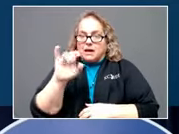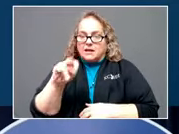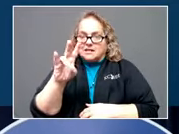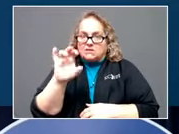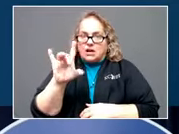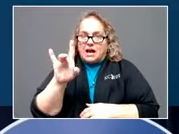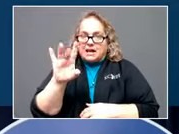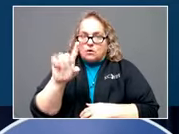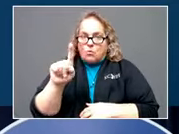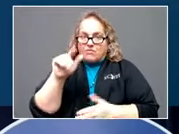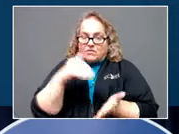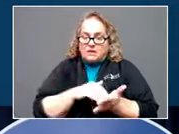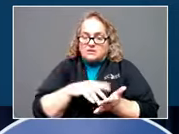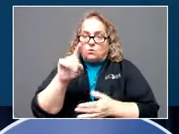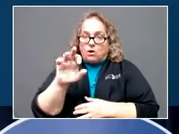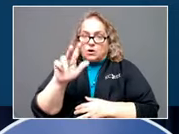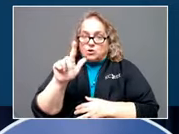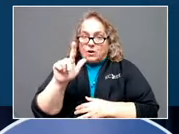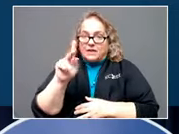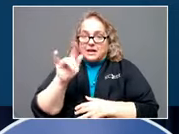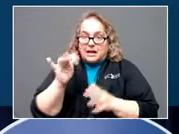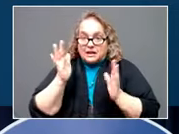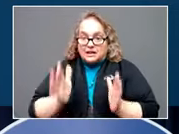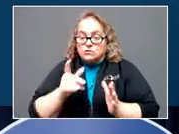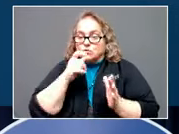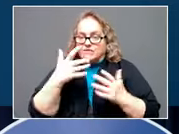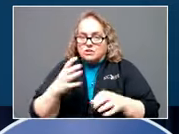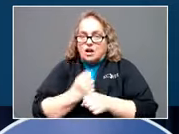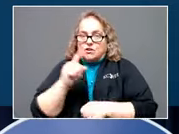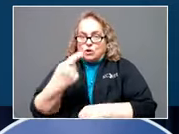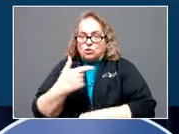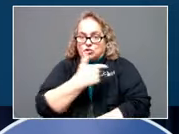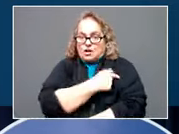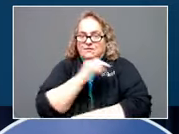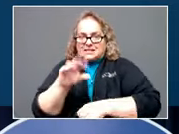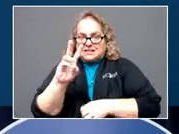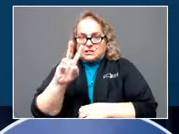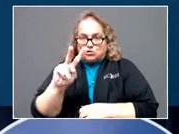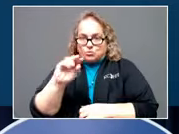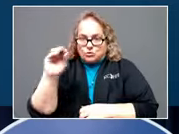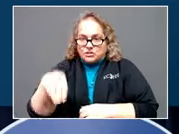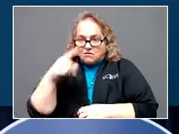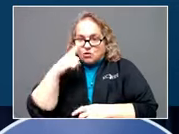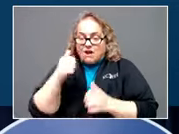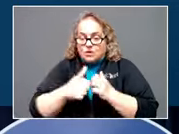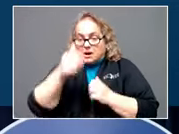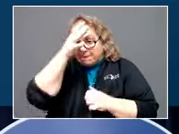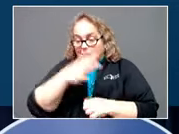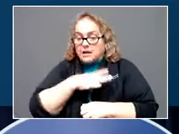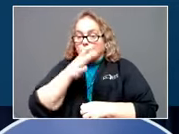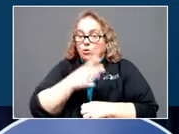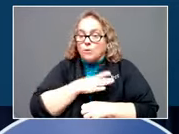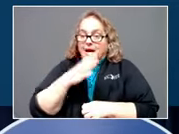2,781,123 Kentuckians that have gotten at least their first shot. That's 62% of every man, woman, and child living in the Commonwealth, even